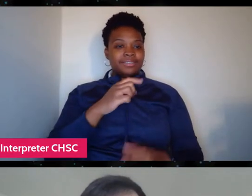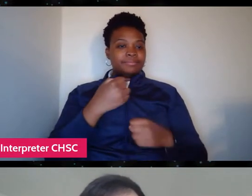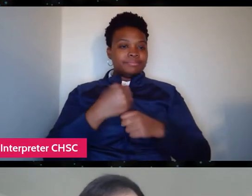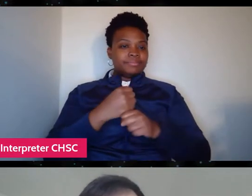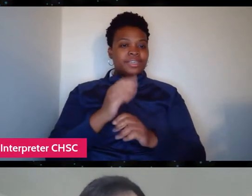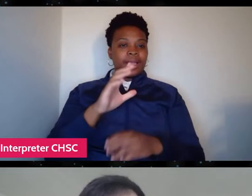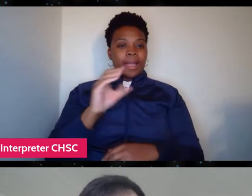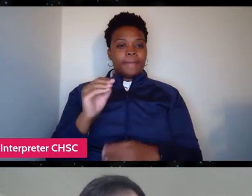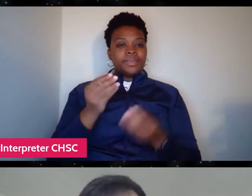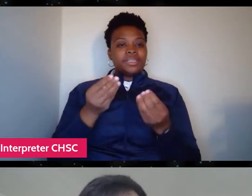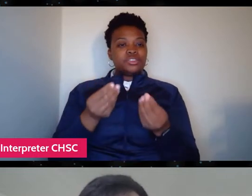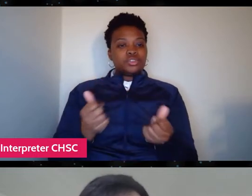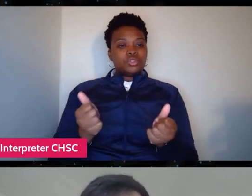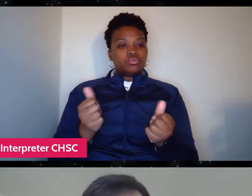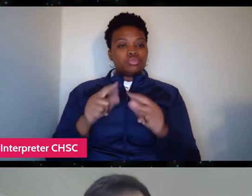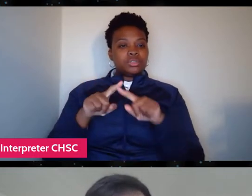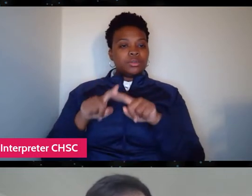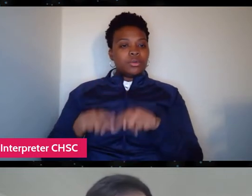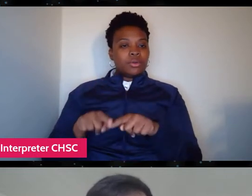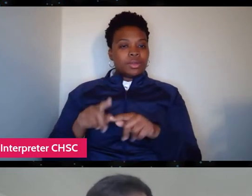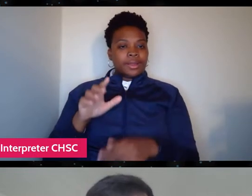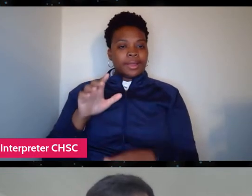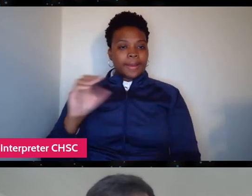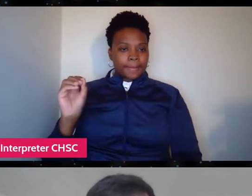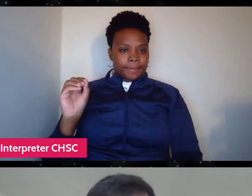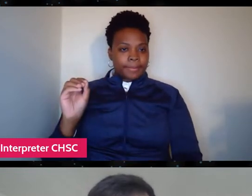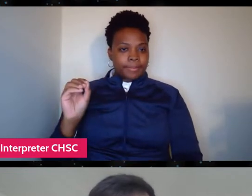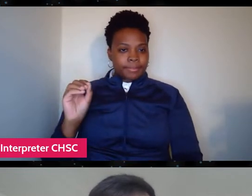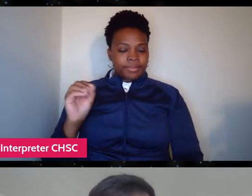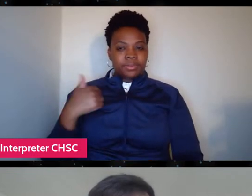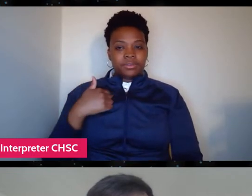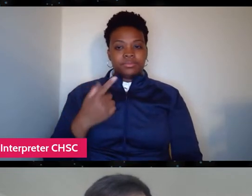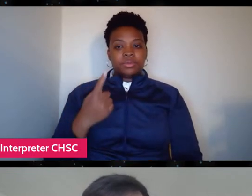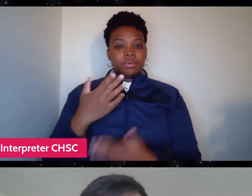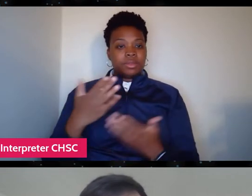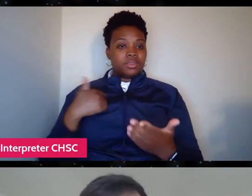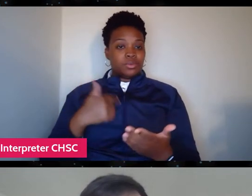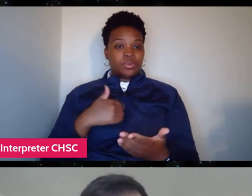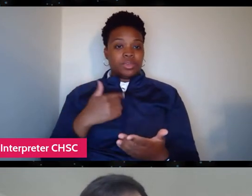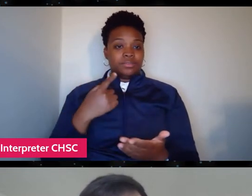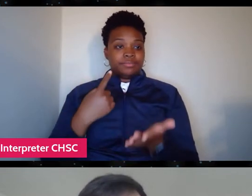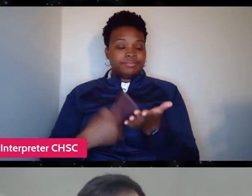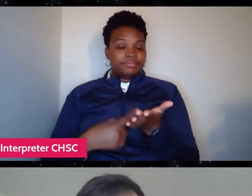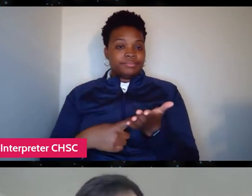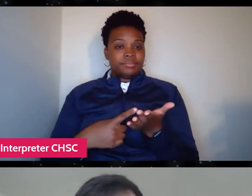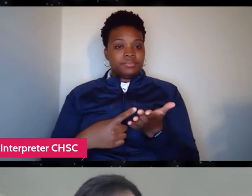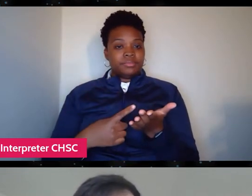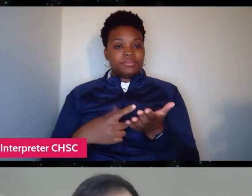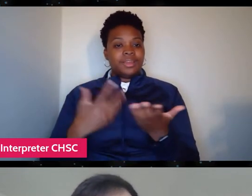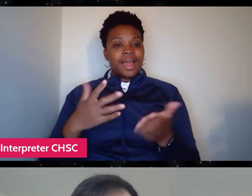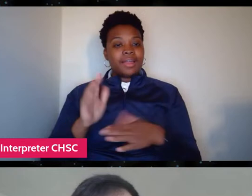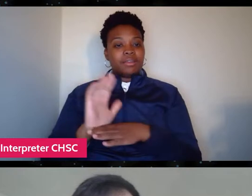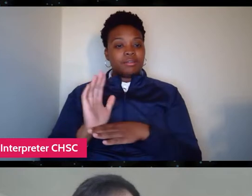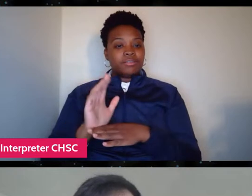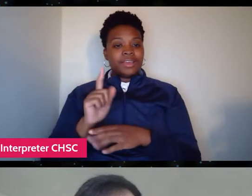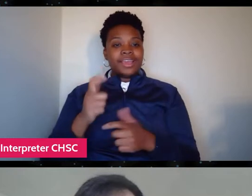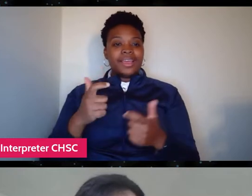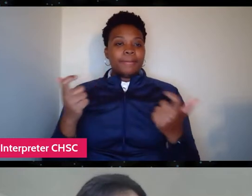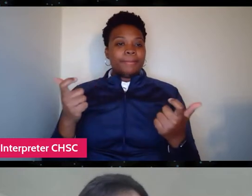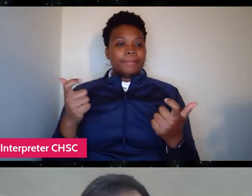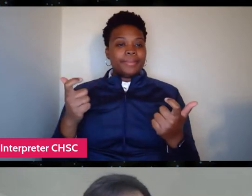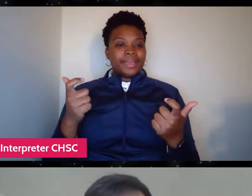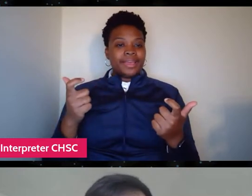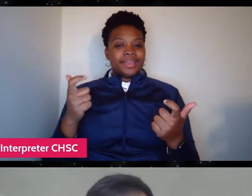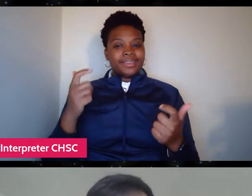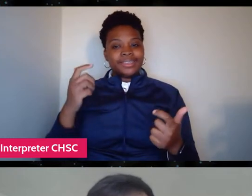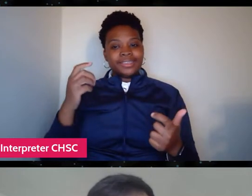very solutions-oriented company. One of the things we talk about a lot, which is in the film, is this big tent